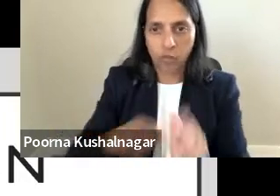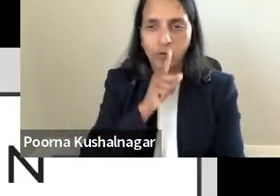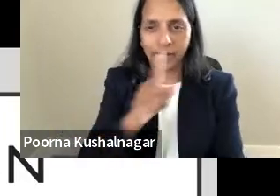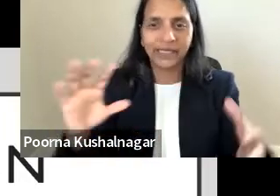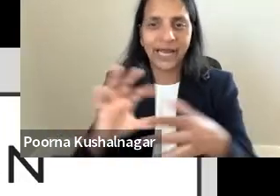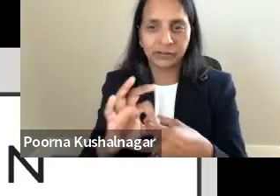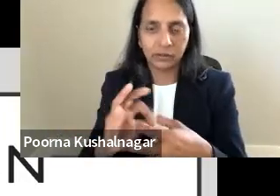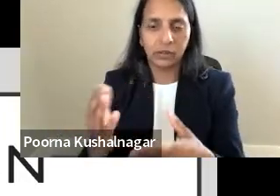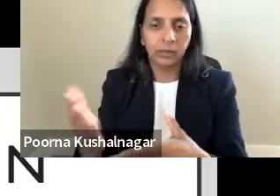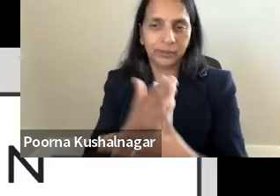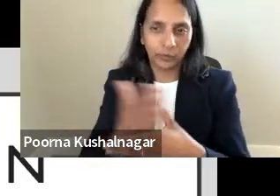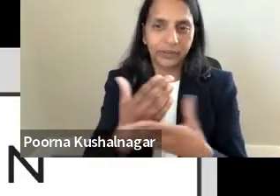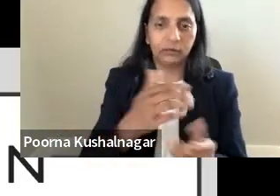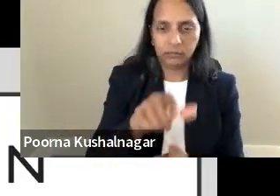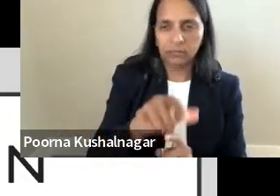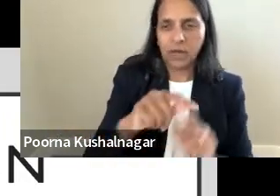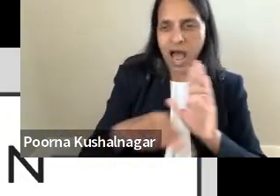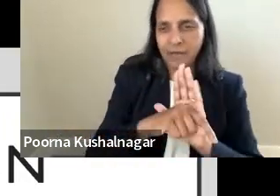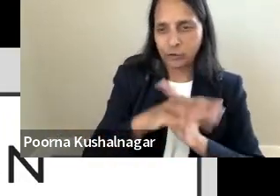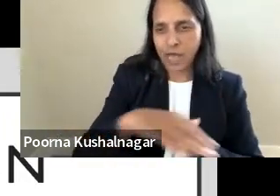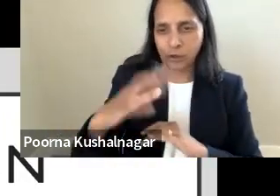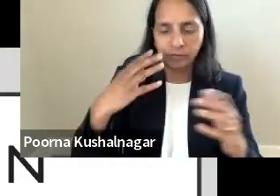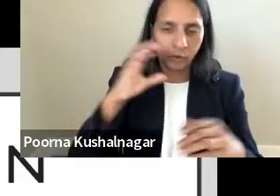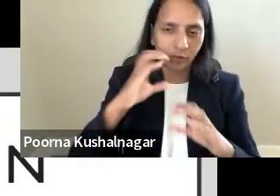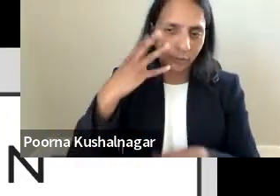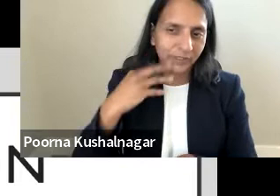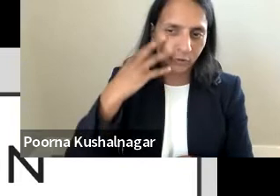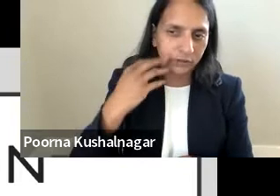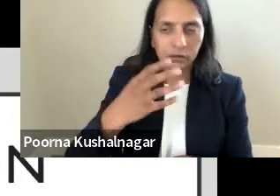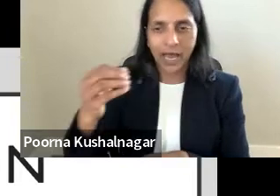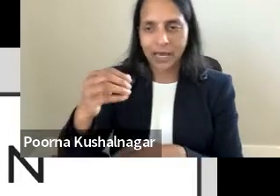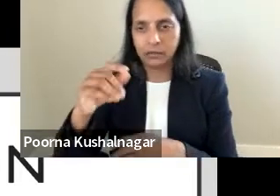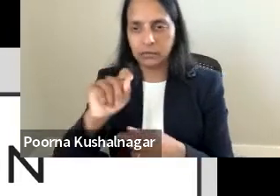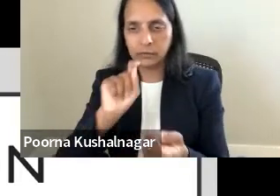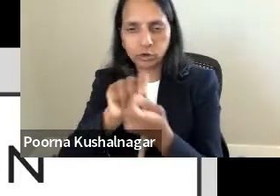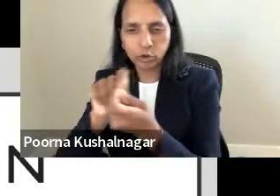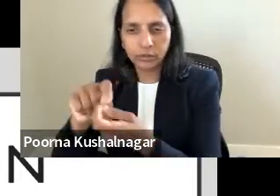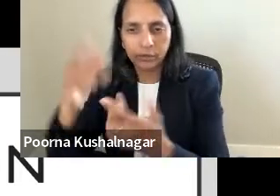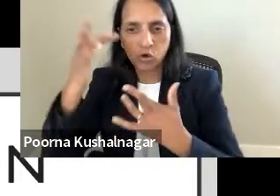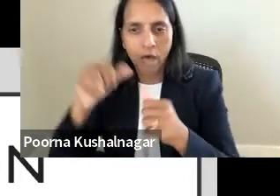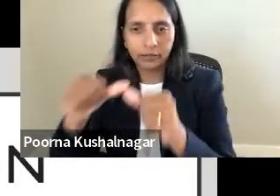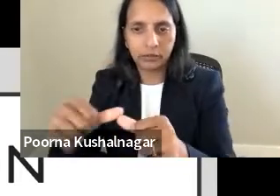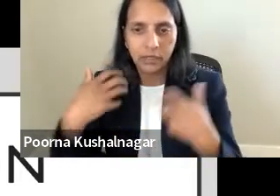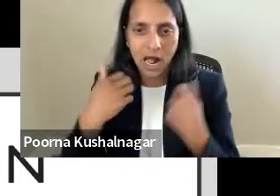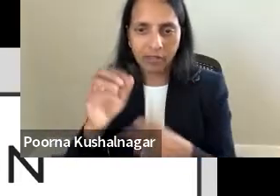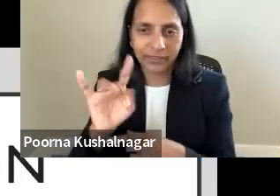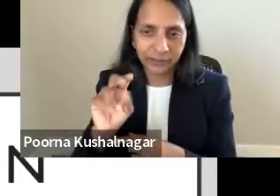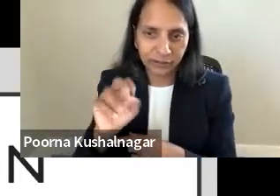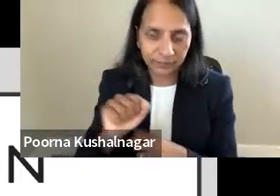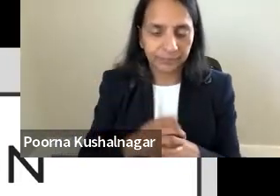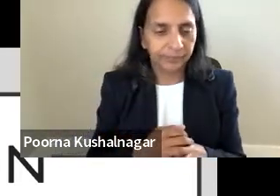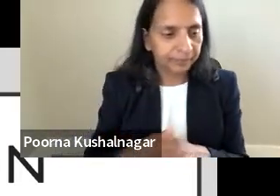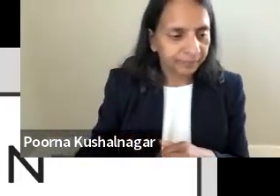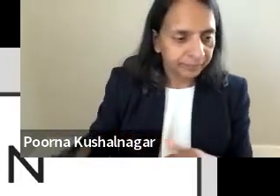but there was no data, no research to show a true connection between adverse childhood communication experiences and certain